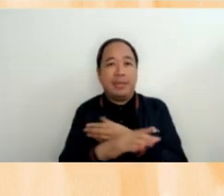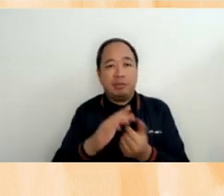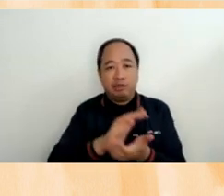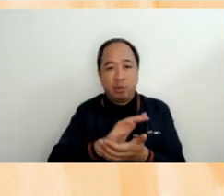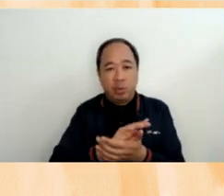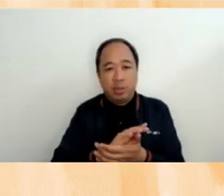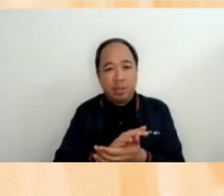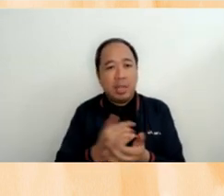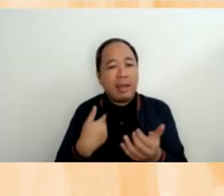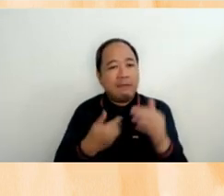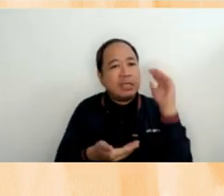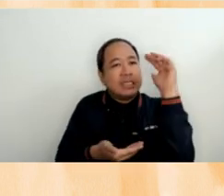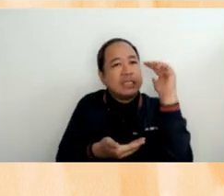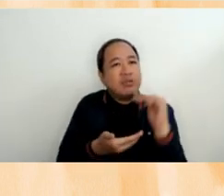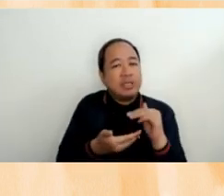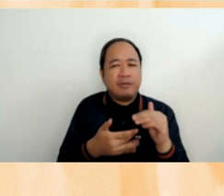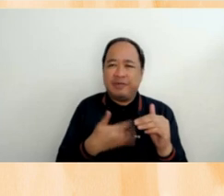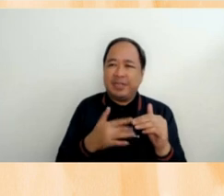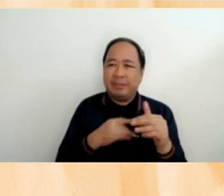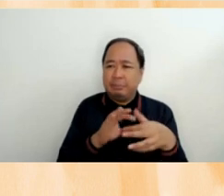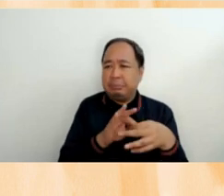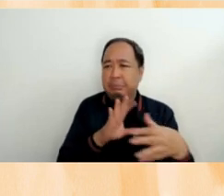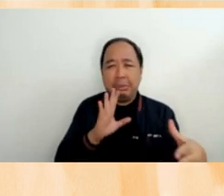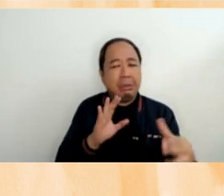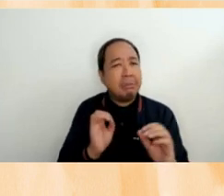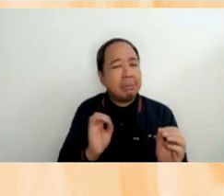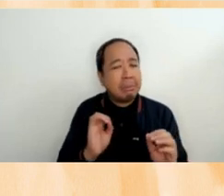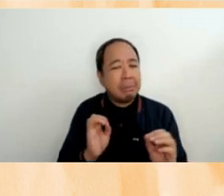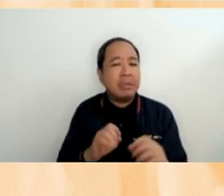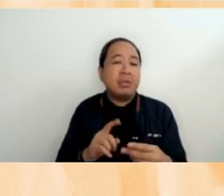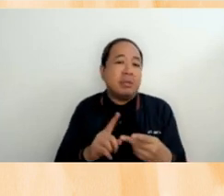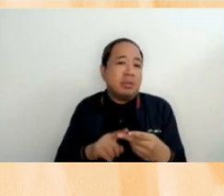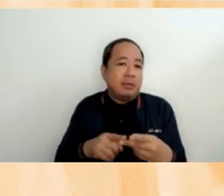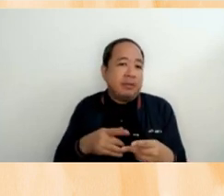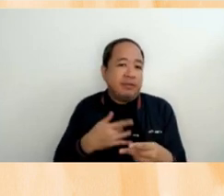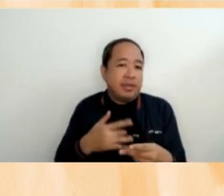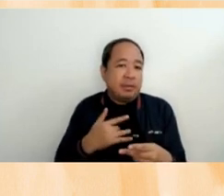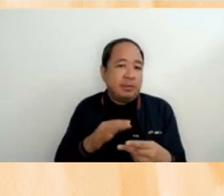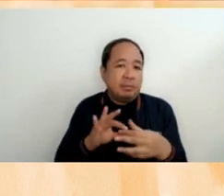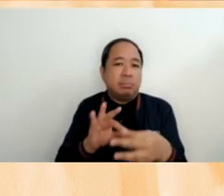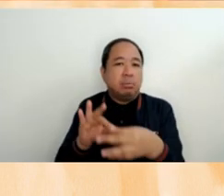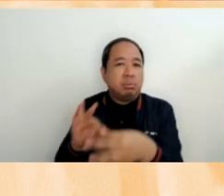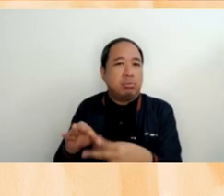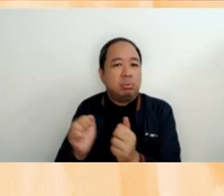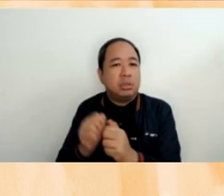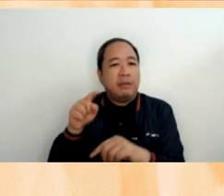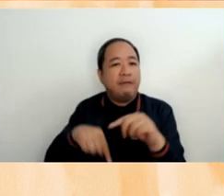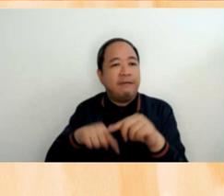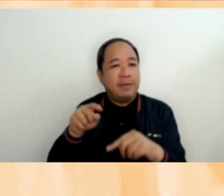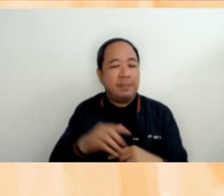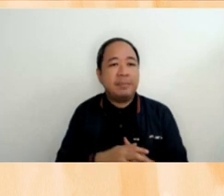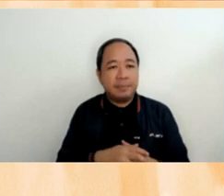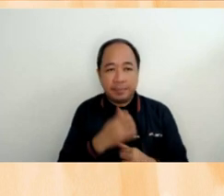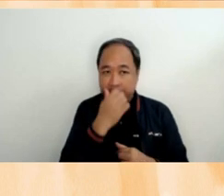decrease in the sense of belonging and decreased feeling of connection with peers.